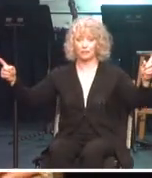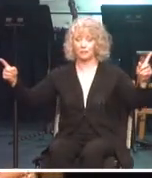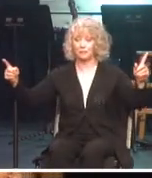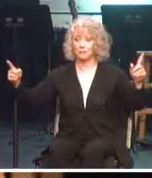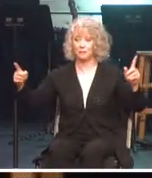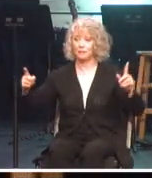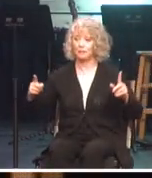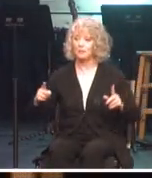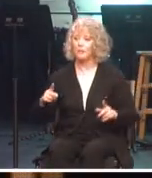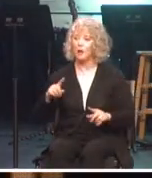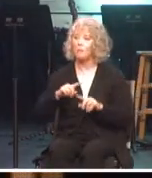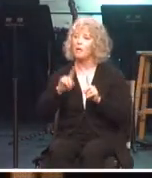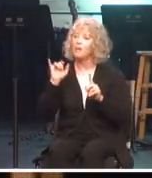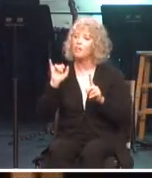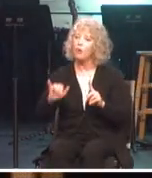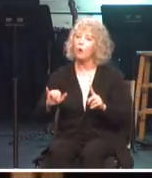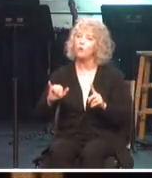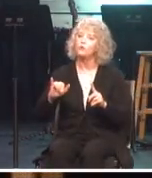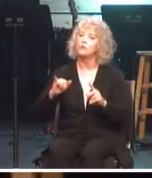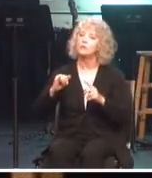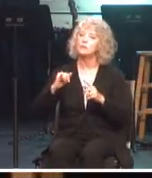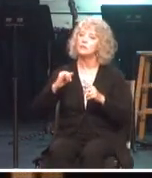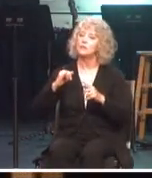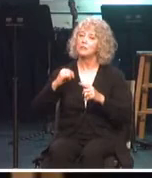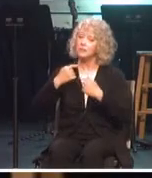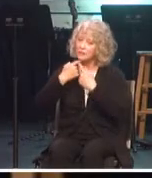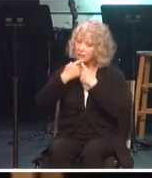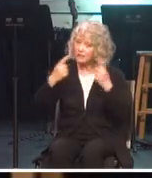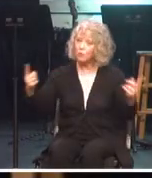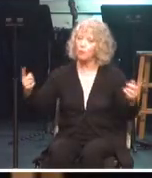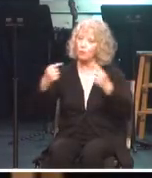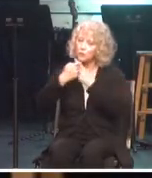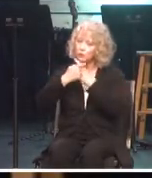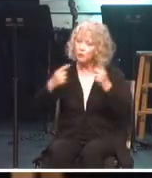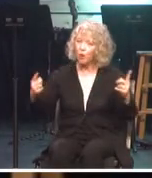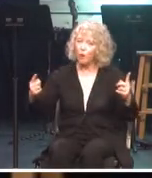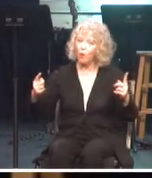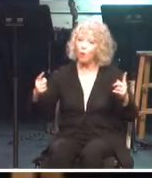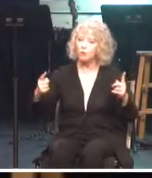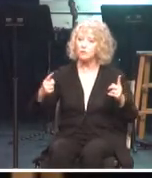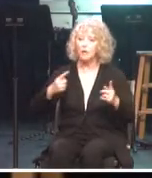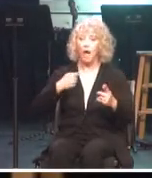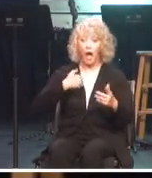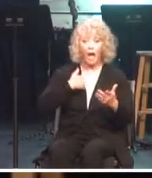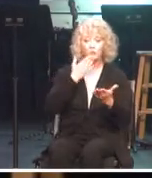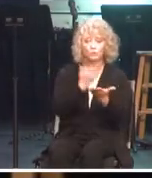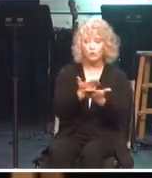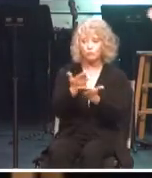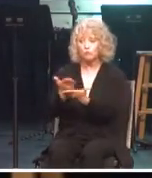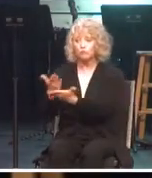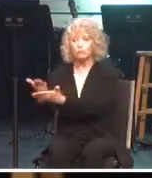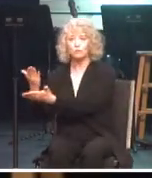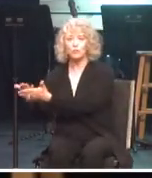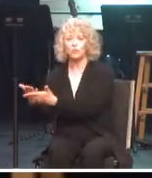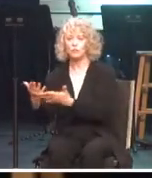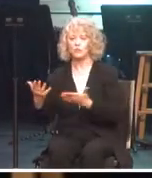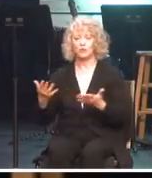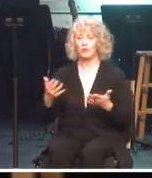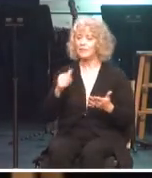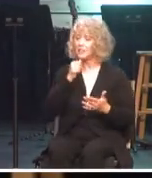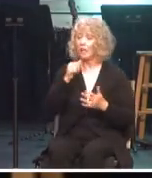But remember, these claims were confirmed. He's not just saying something about himself, he's confirmed this already.